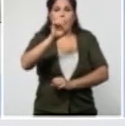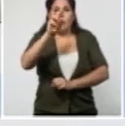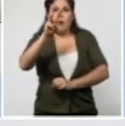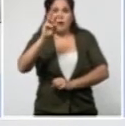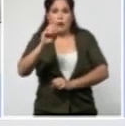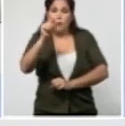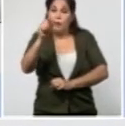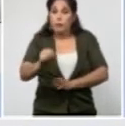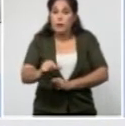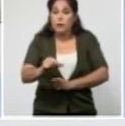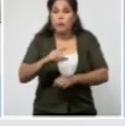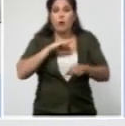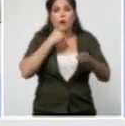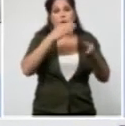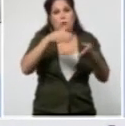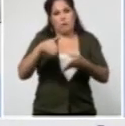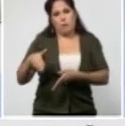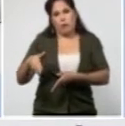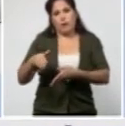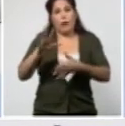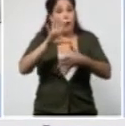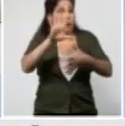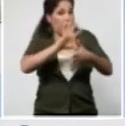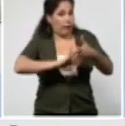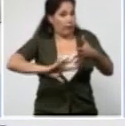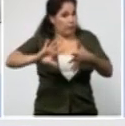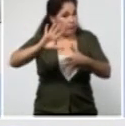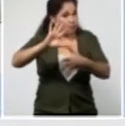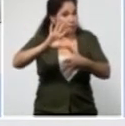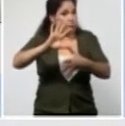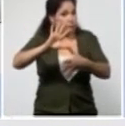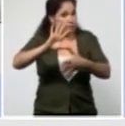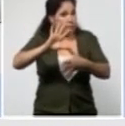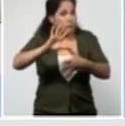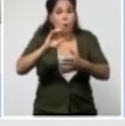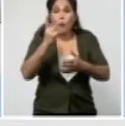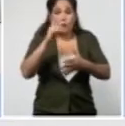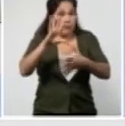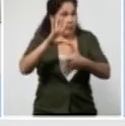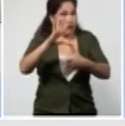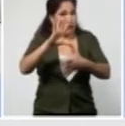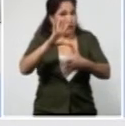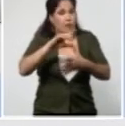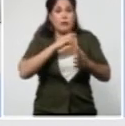4,018 people died in the region, for a cumulative of